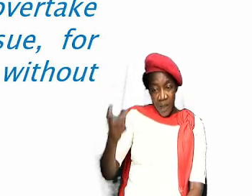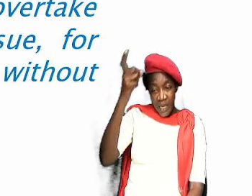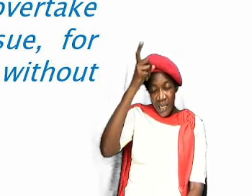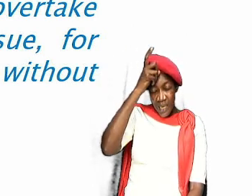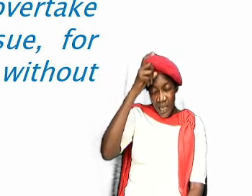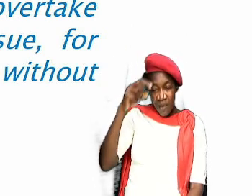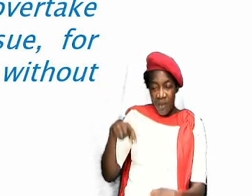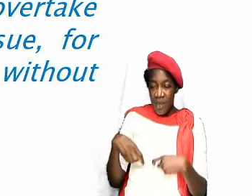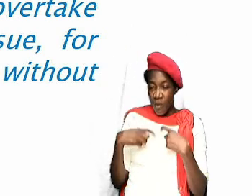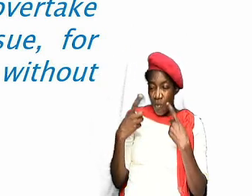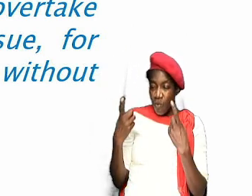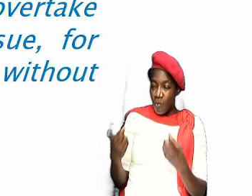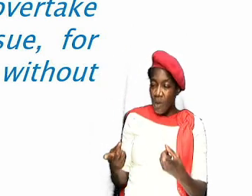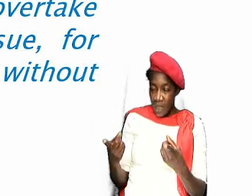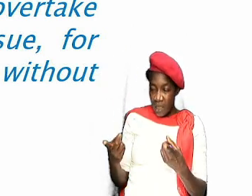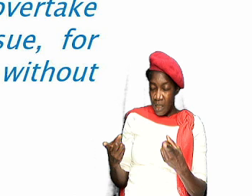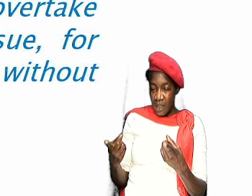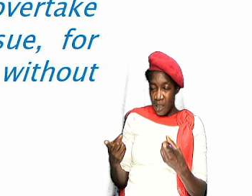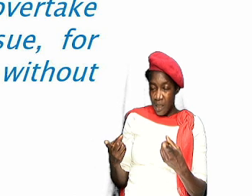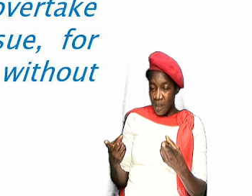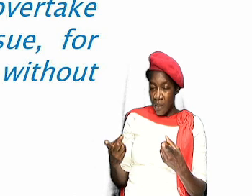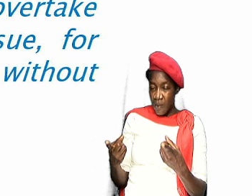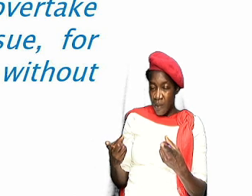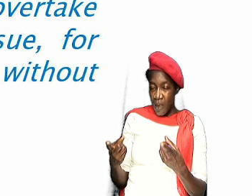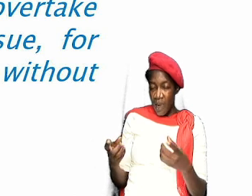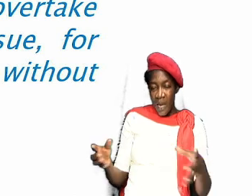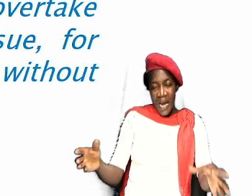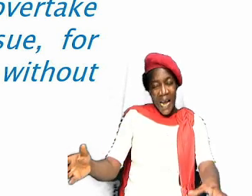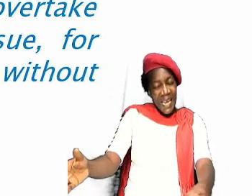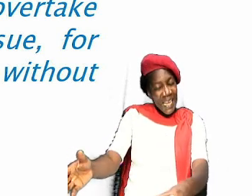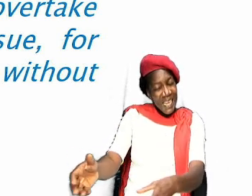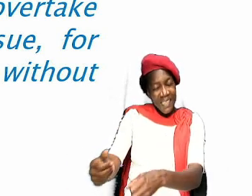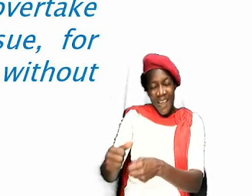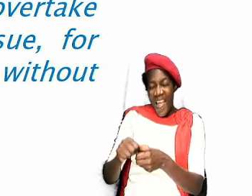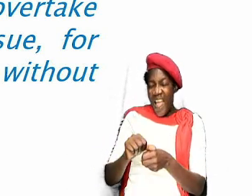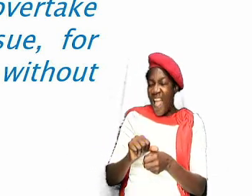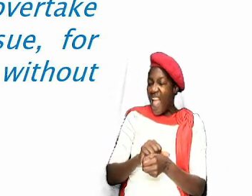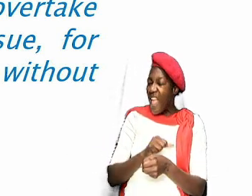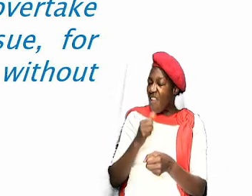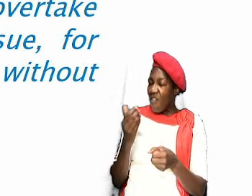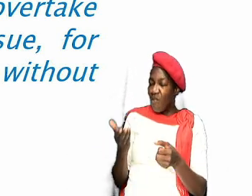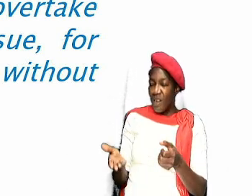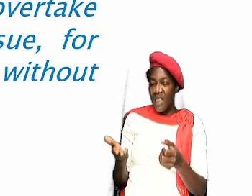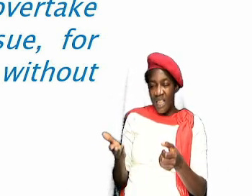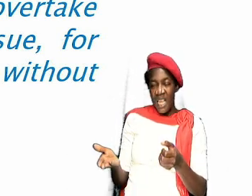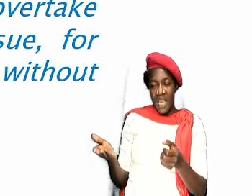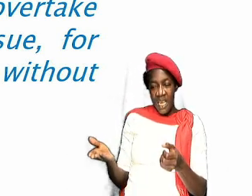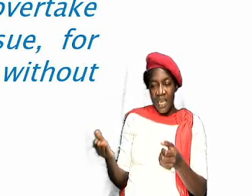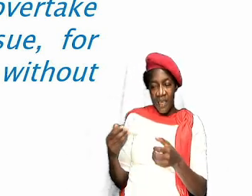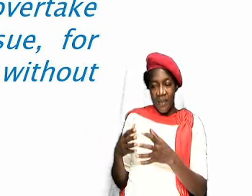went and he recovered everything.